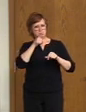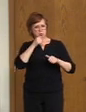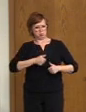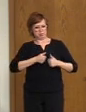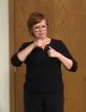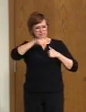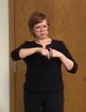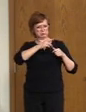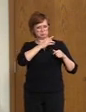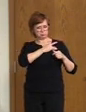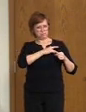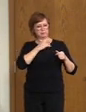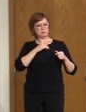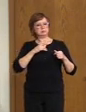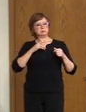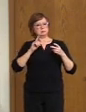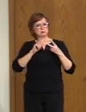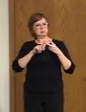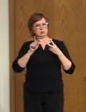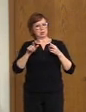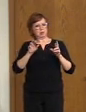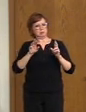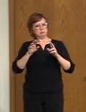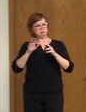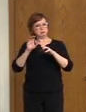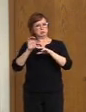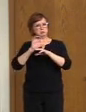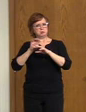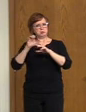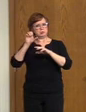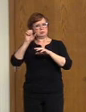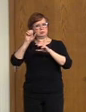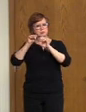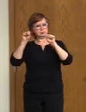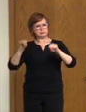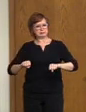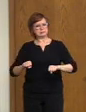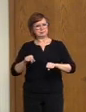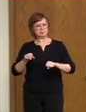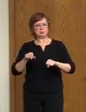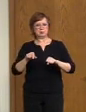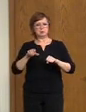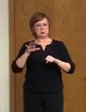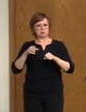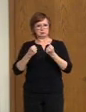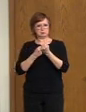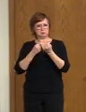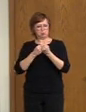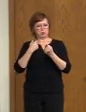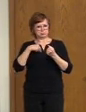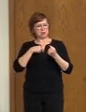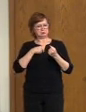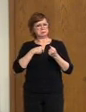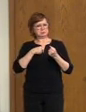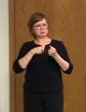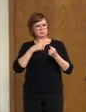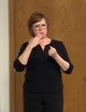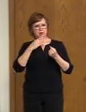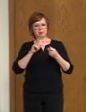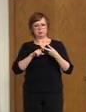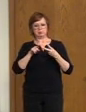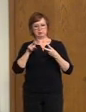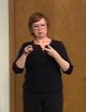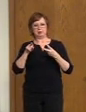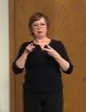vaccination administration across the province, and it will support and remind residents to follow up for their appropriate second